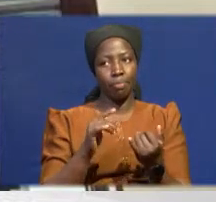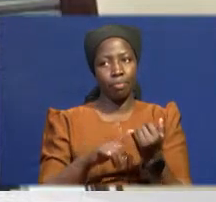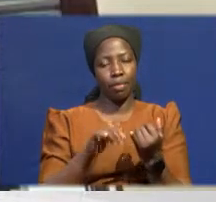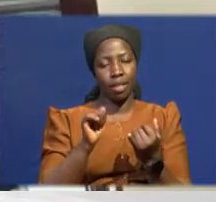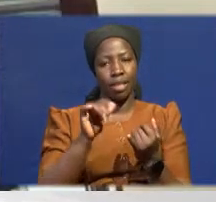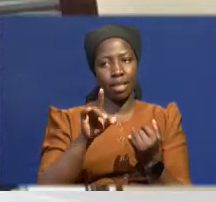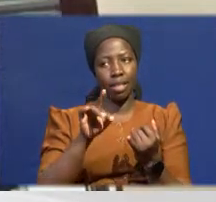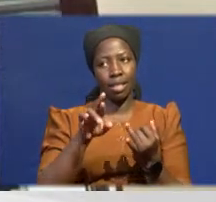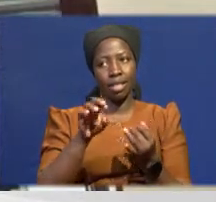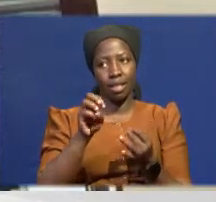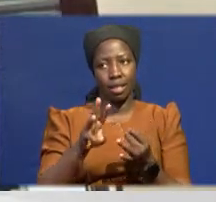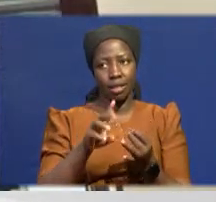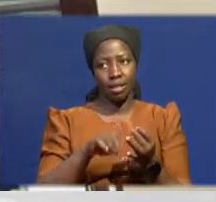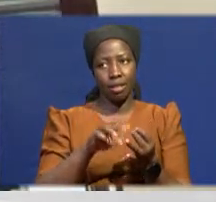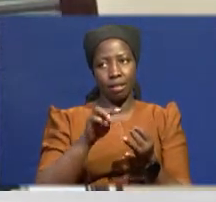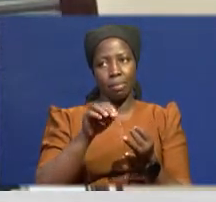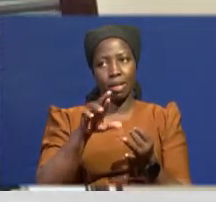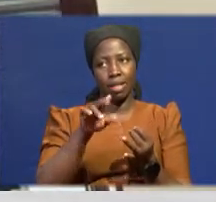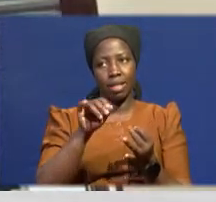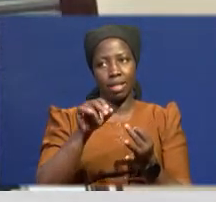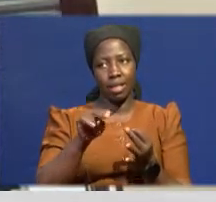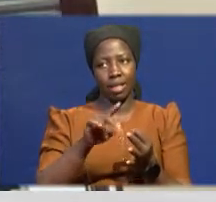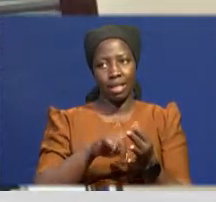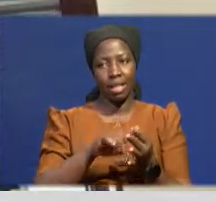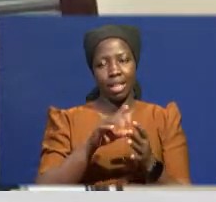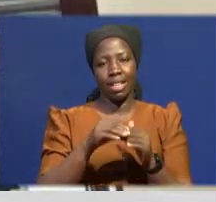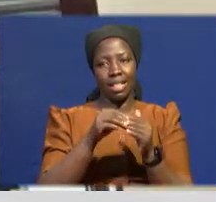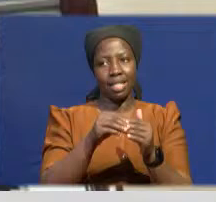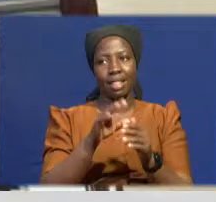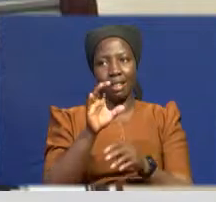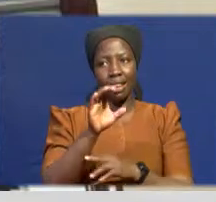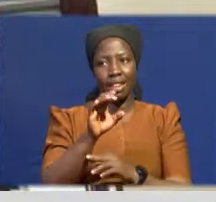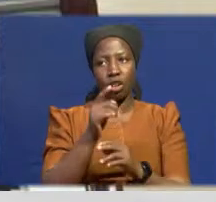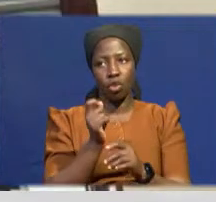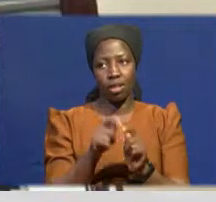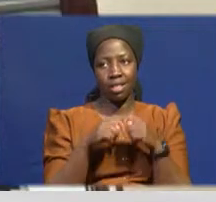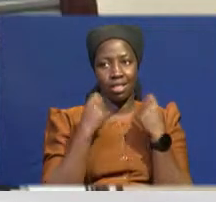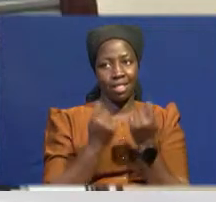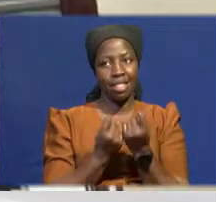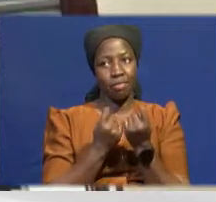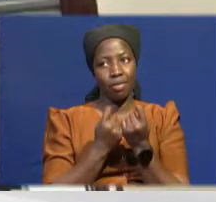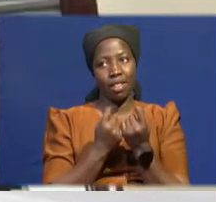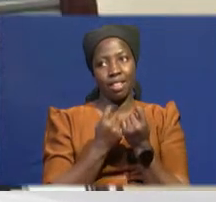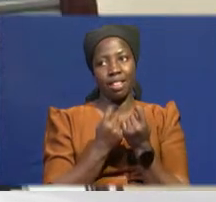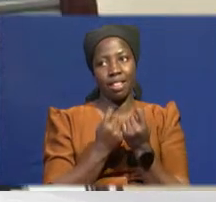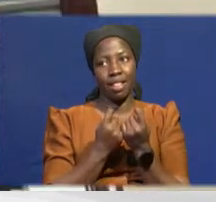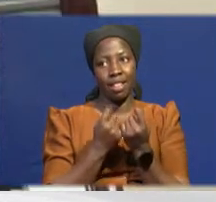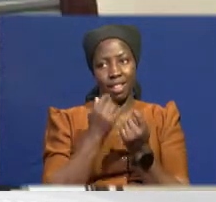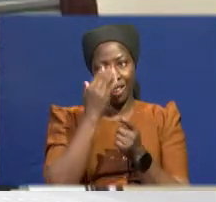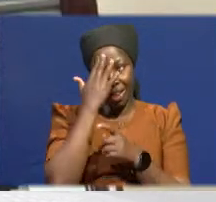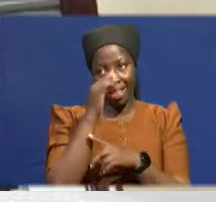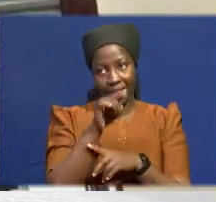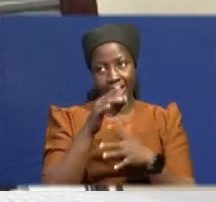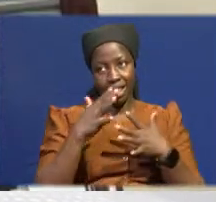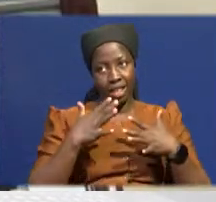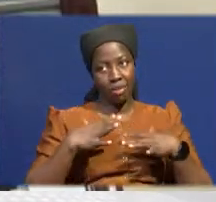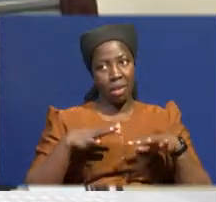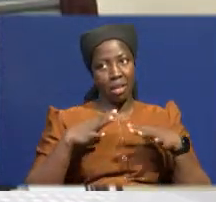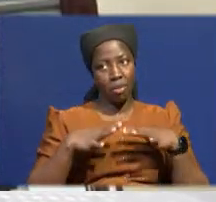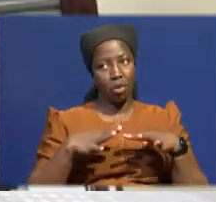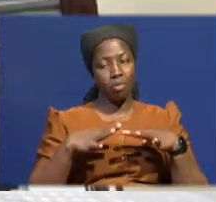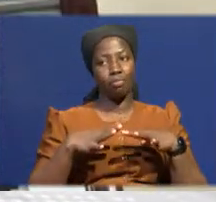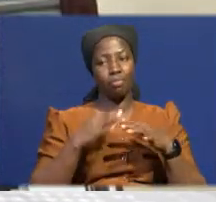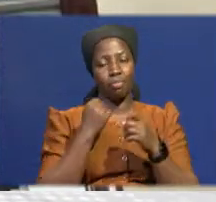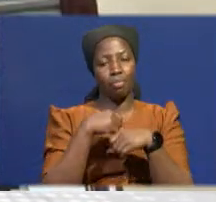Morisi and Martin Mathenge leading the clinical team. These guys, it's only because of these guys that we are where we are